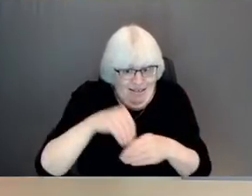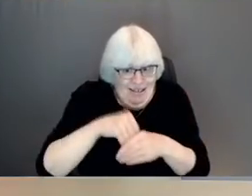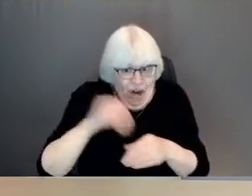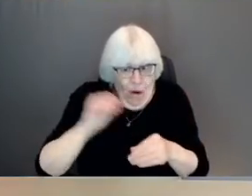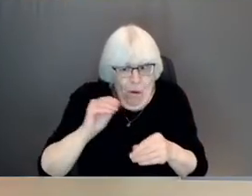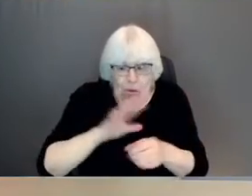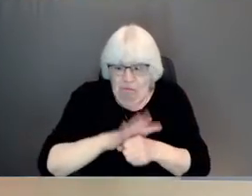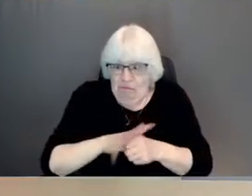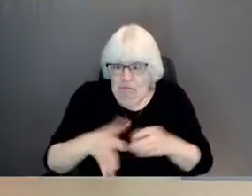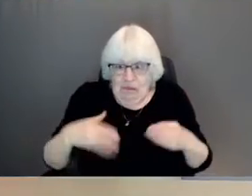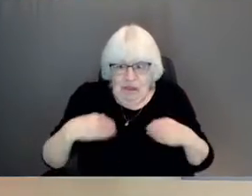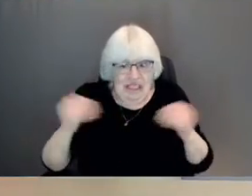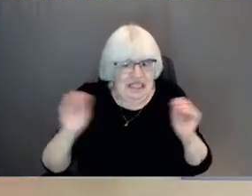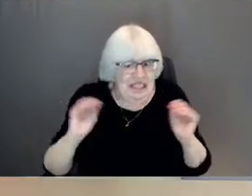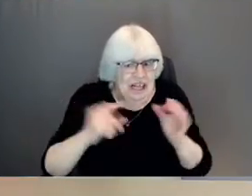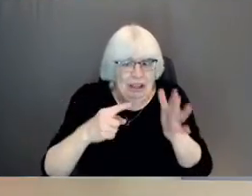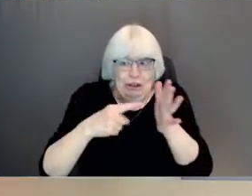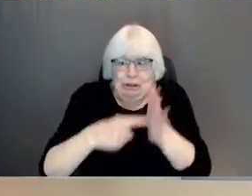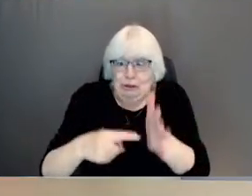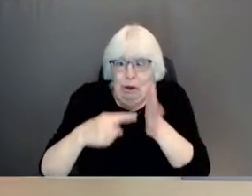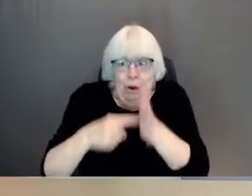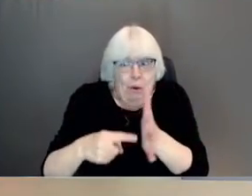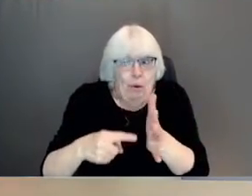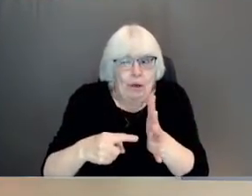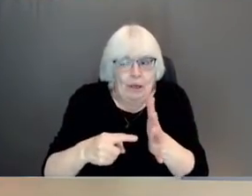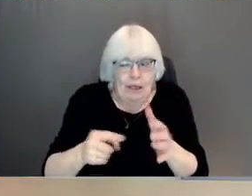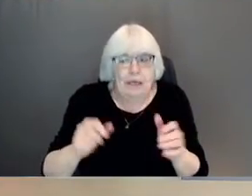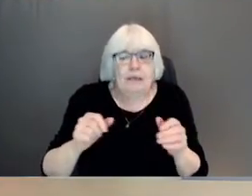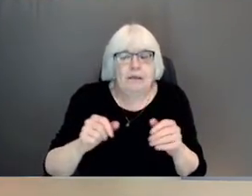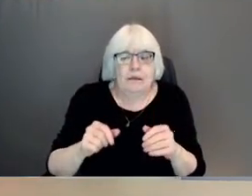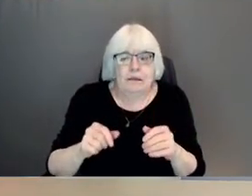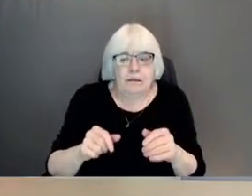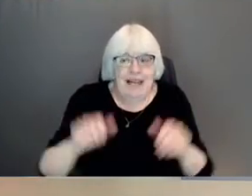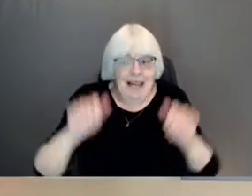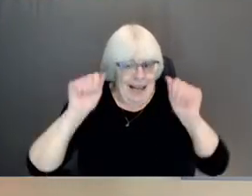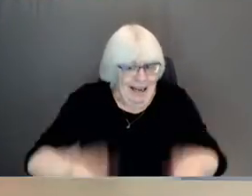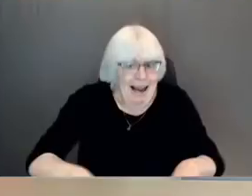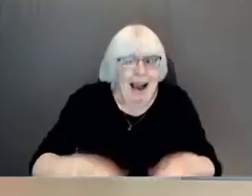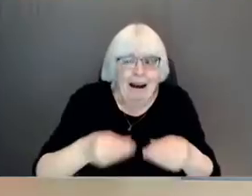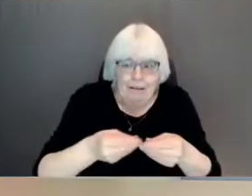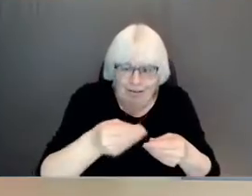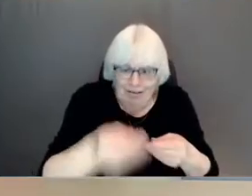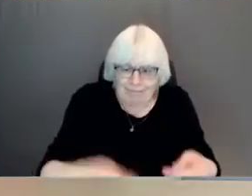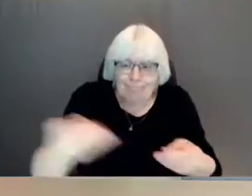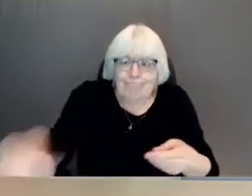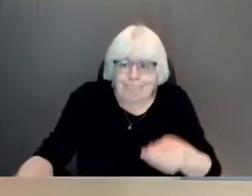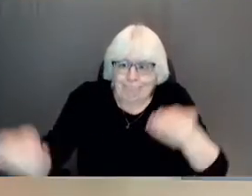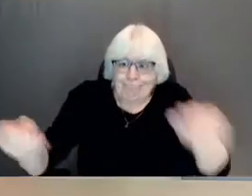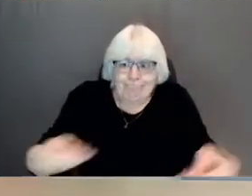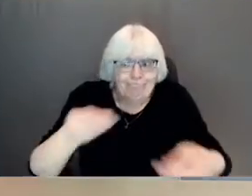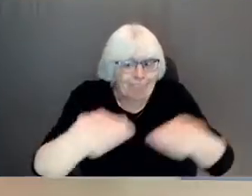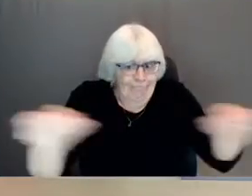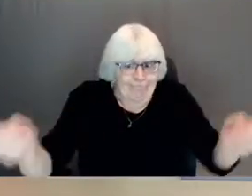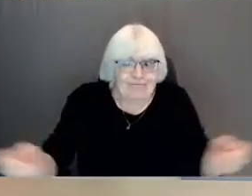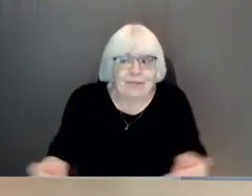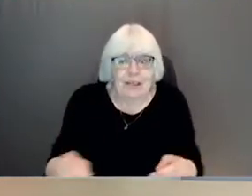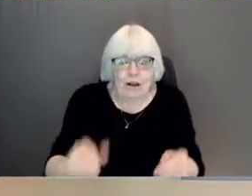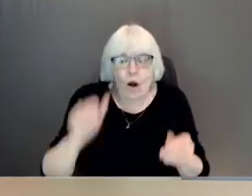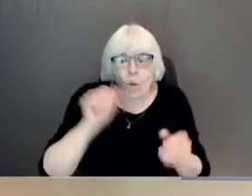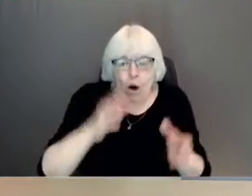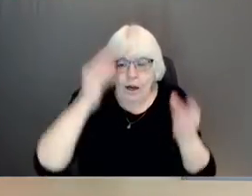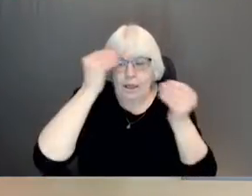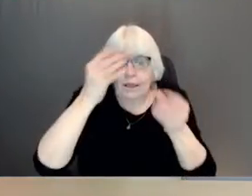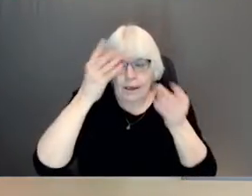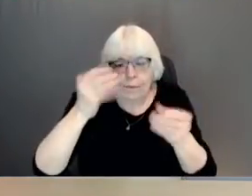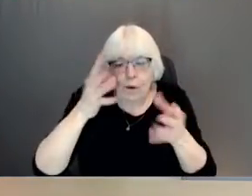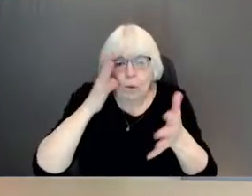these changes, will be available on the website by tomorrow. These changes balance the risk of transmission with the need